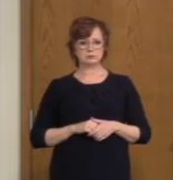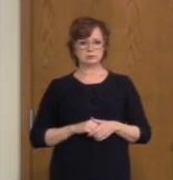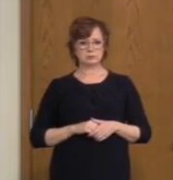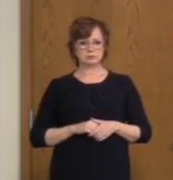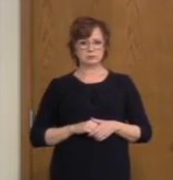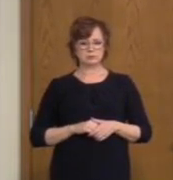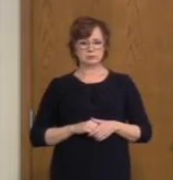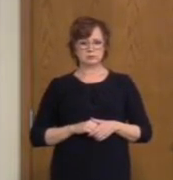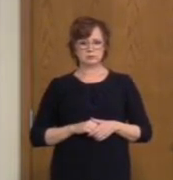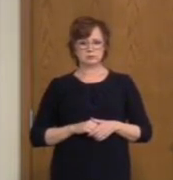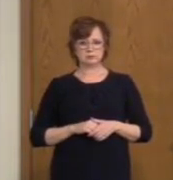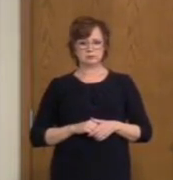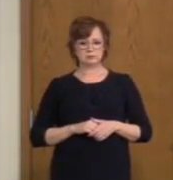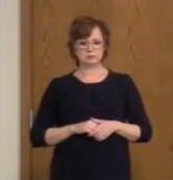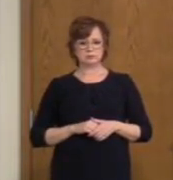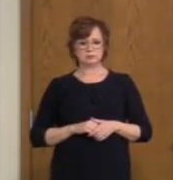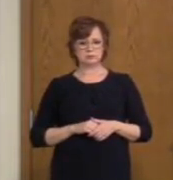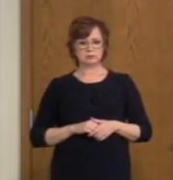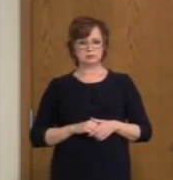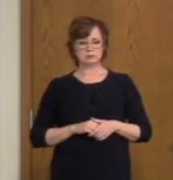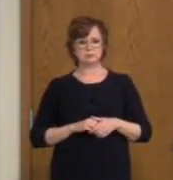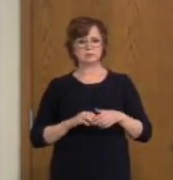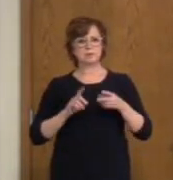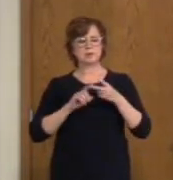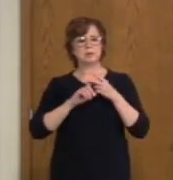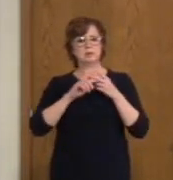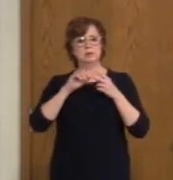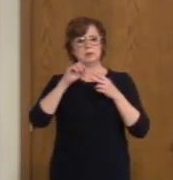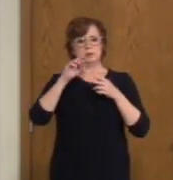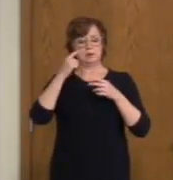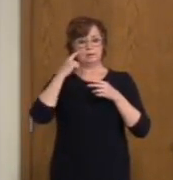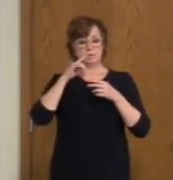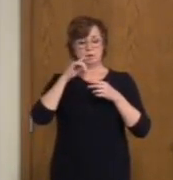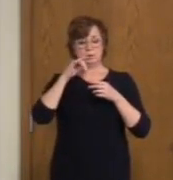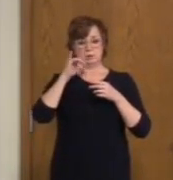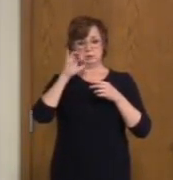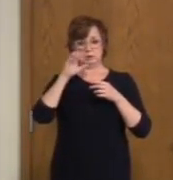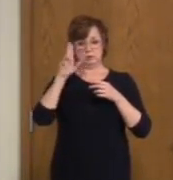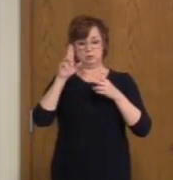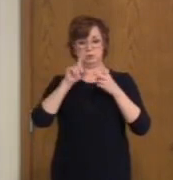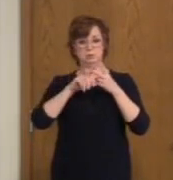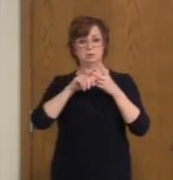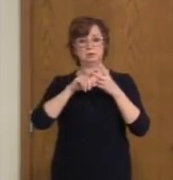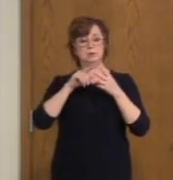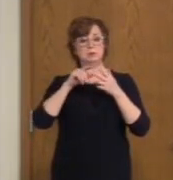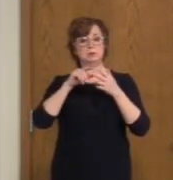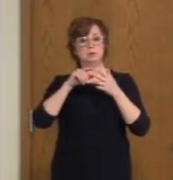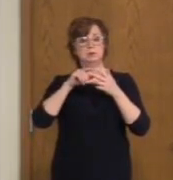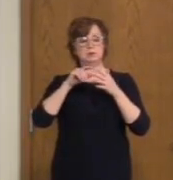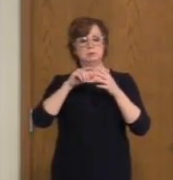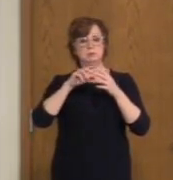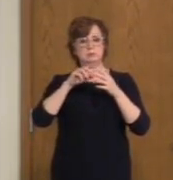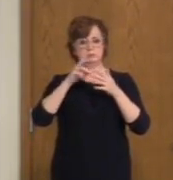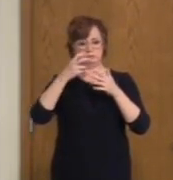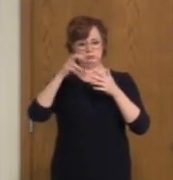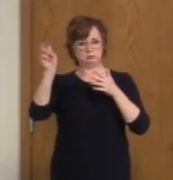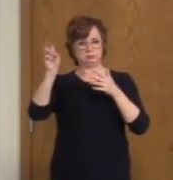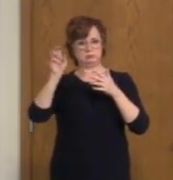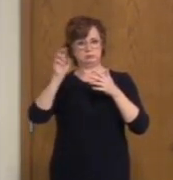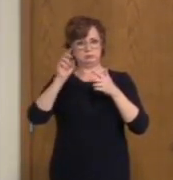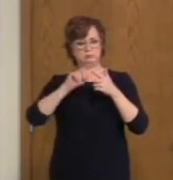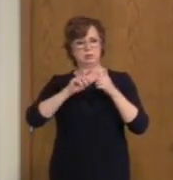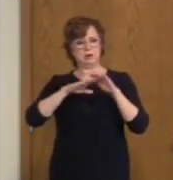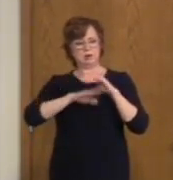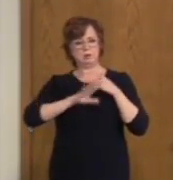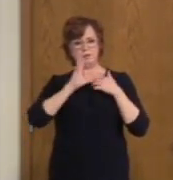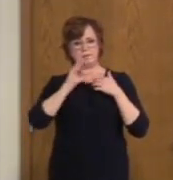and ICU admissions are in people who are younger than 50. And while in many cases they may not die,